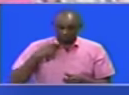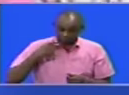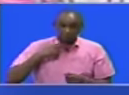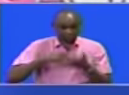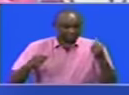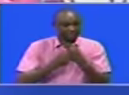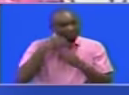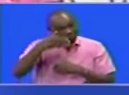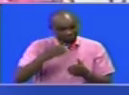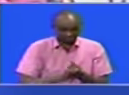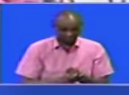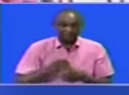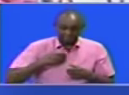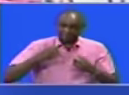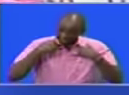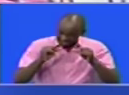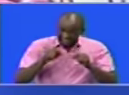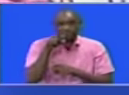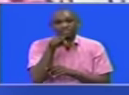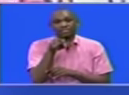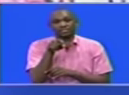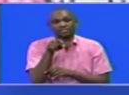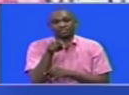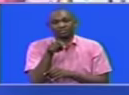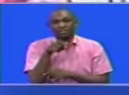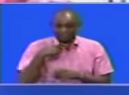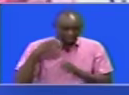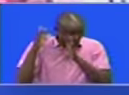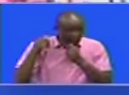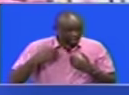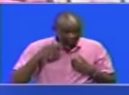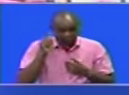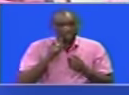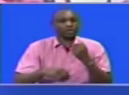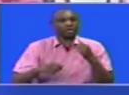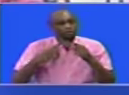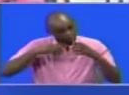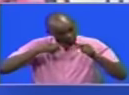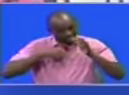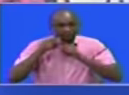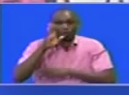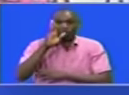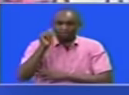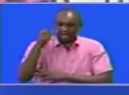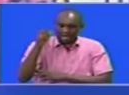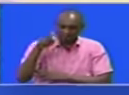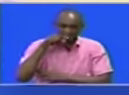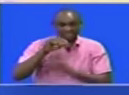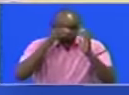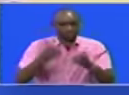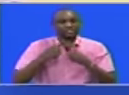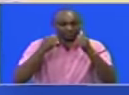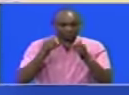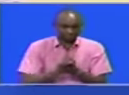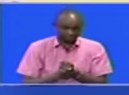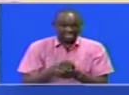ahead. Yeah, actually I'm planning to run the three and hopefully to qualify for the Bahamas and the World Championship early.